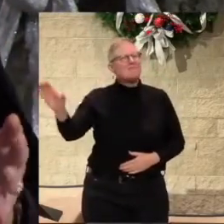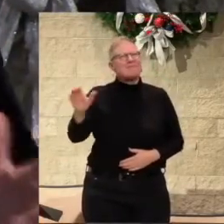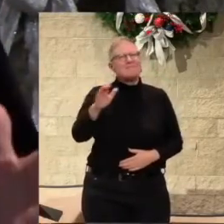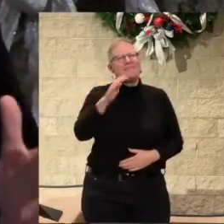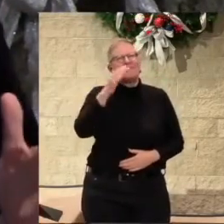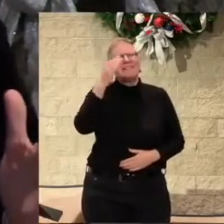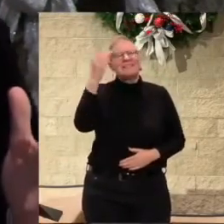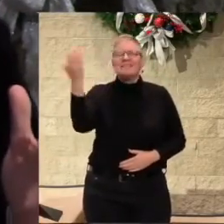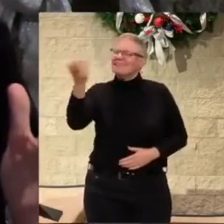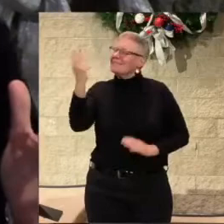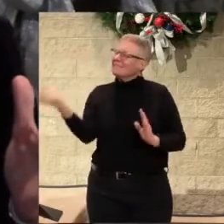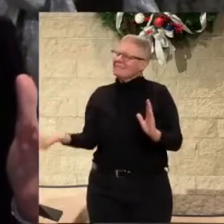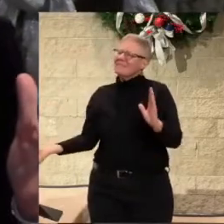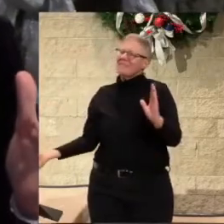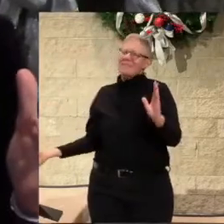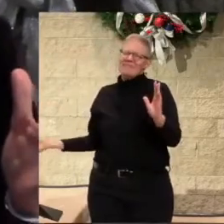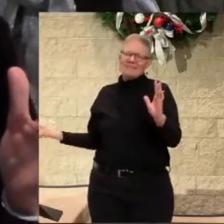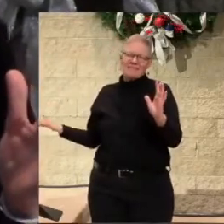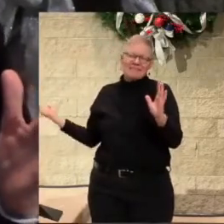Christmas